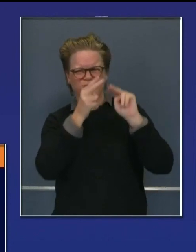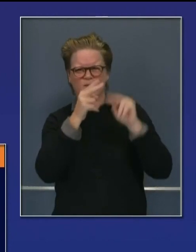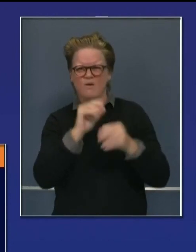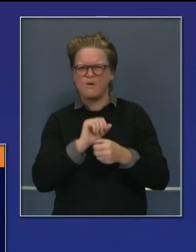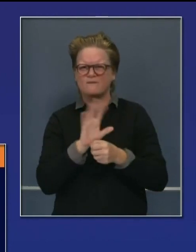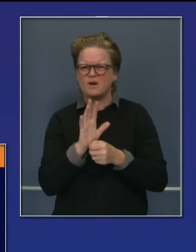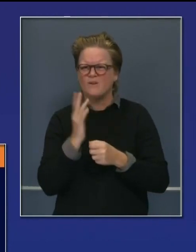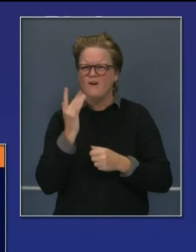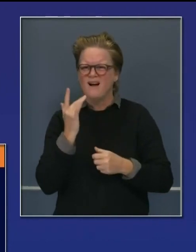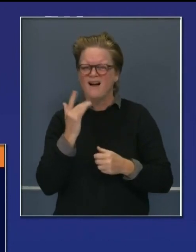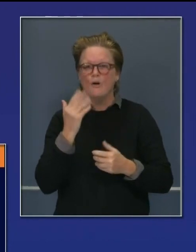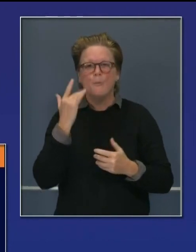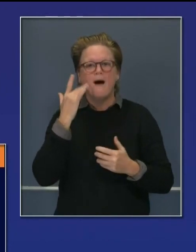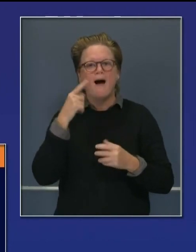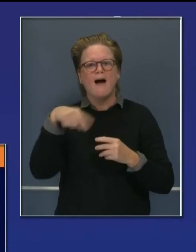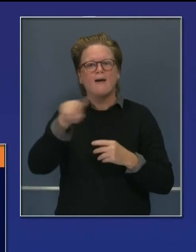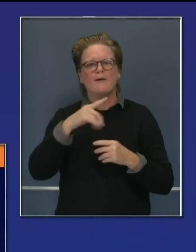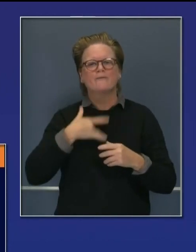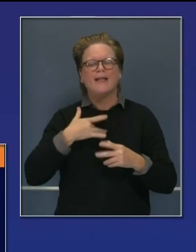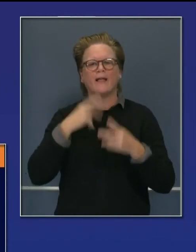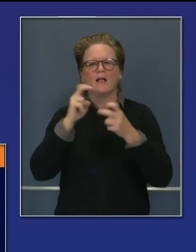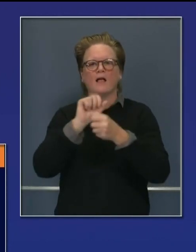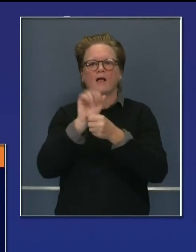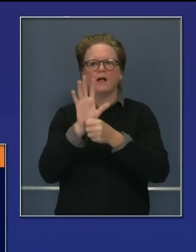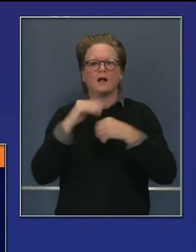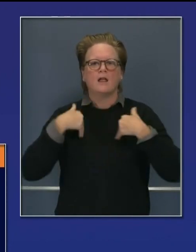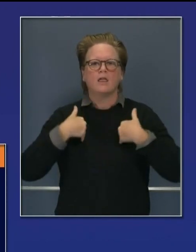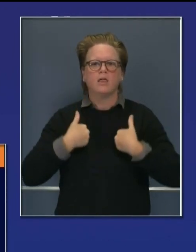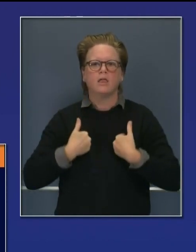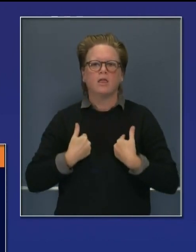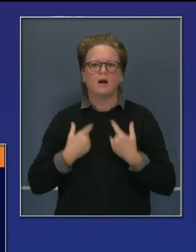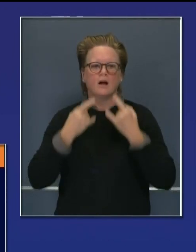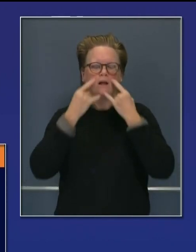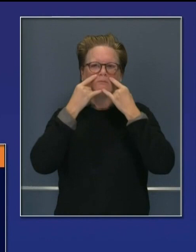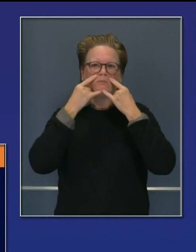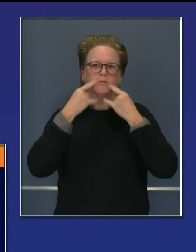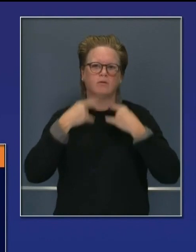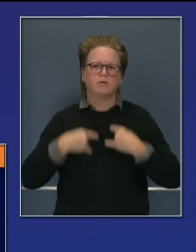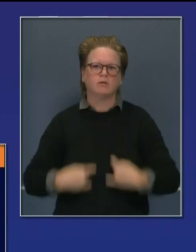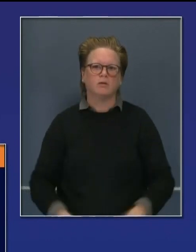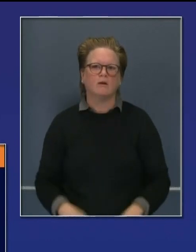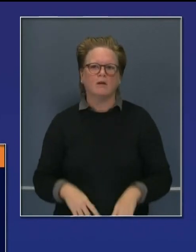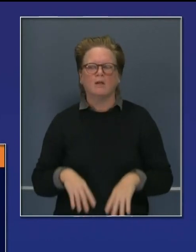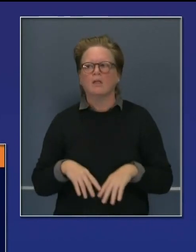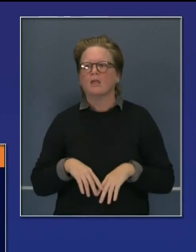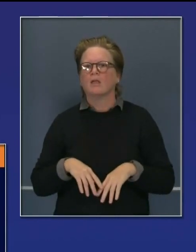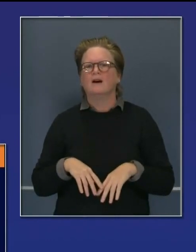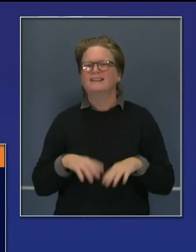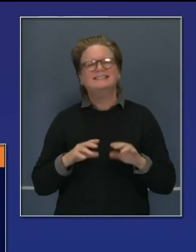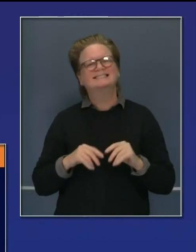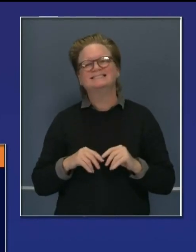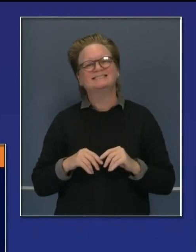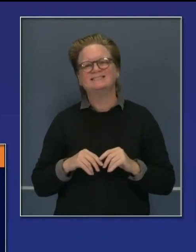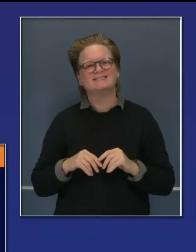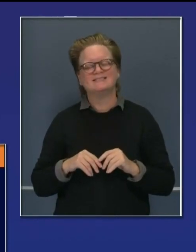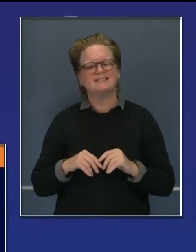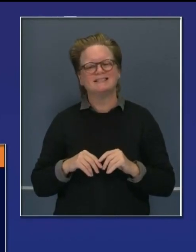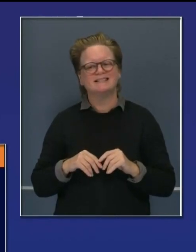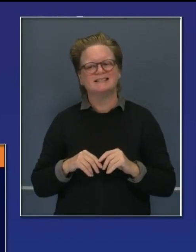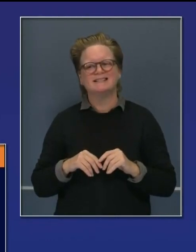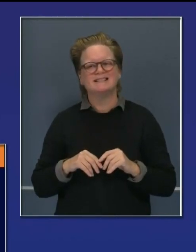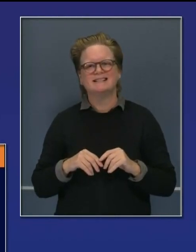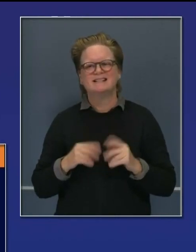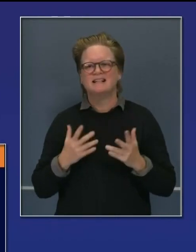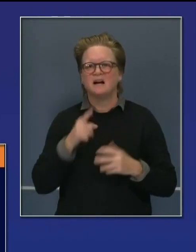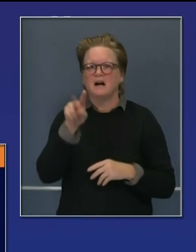masks off. They're starting to get together outside of their household cohorts. They're starting to see businesses reopen,